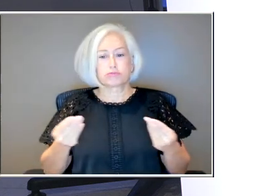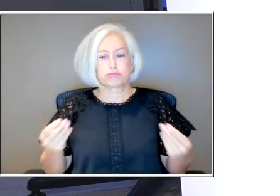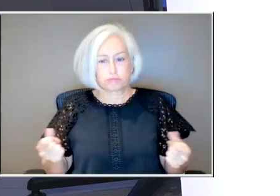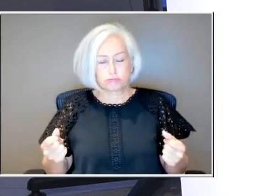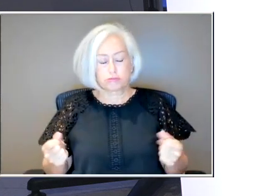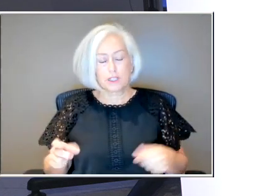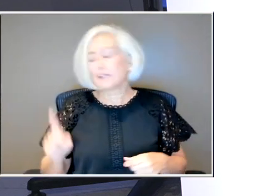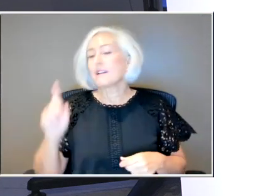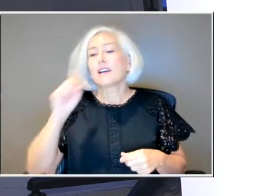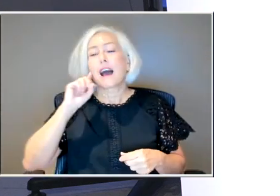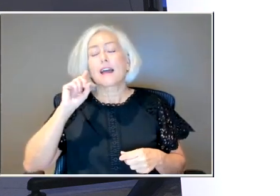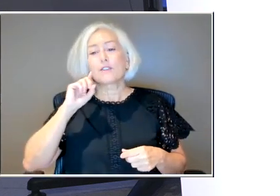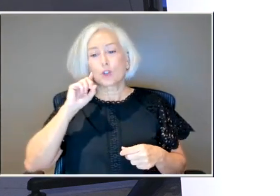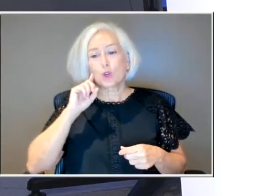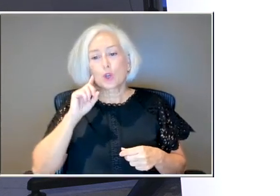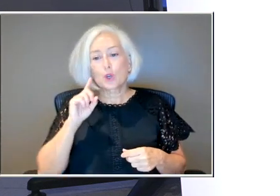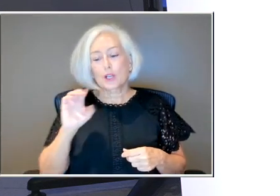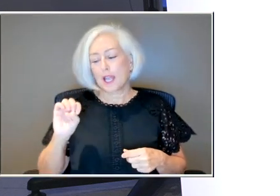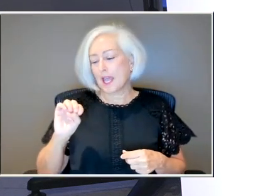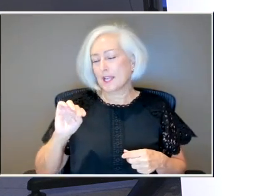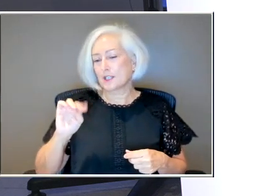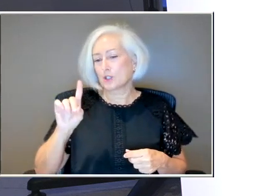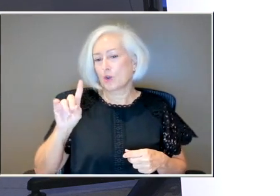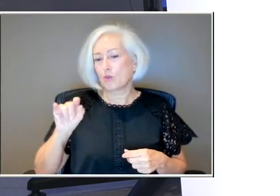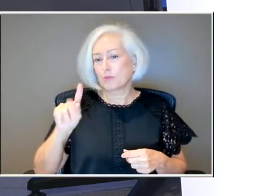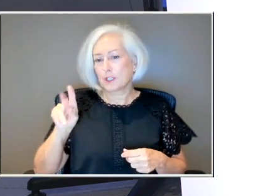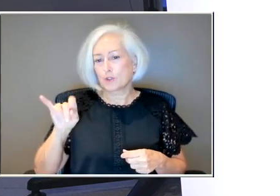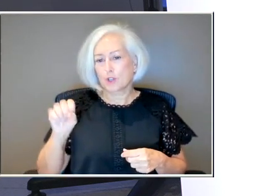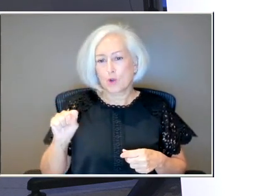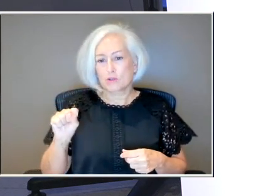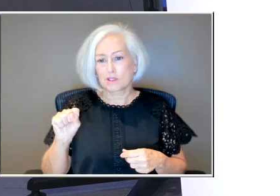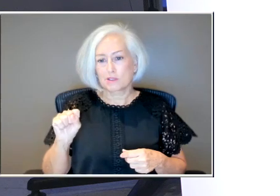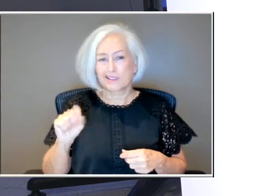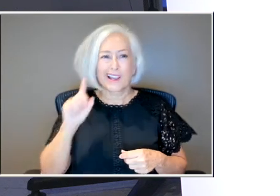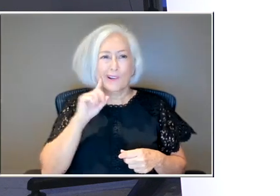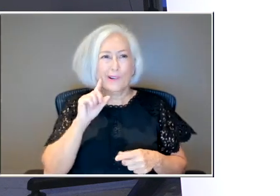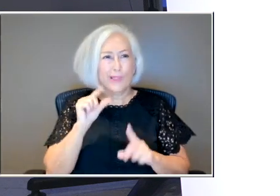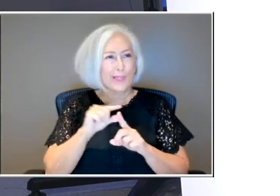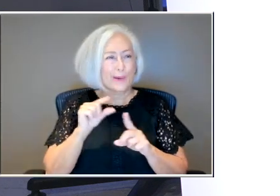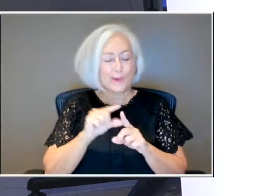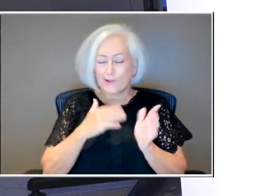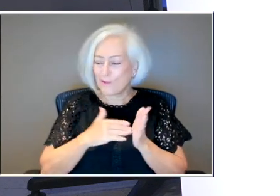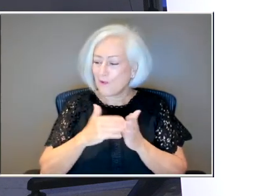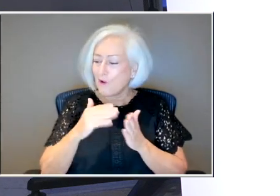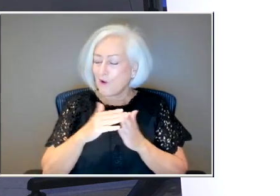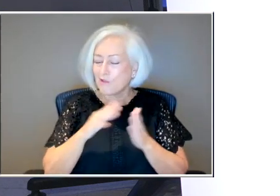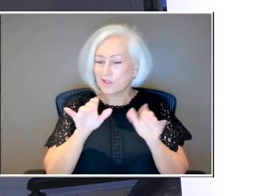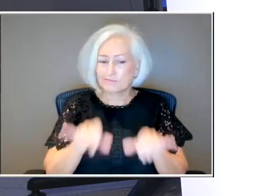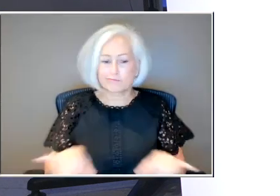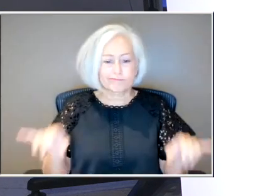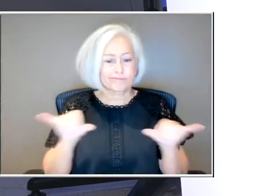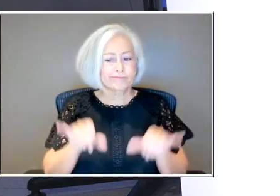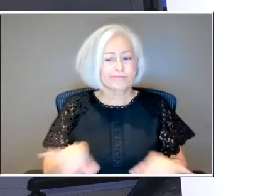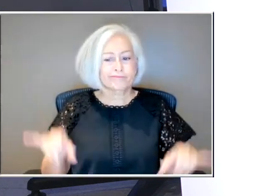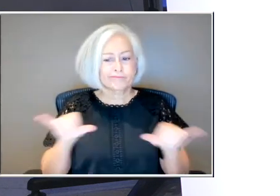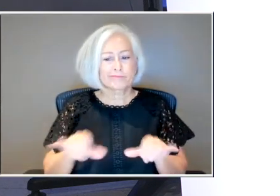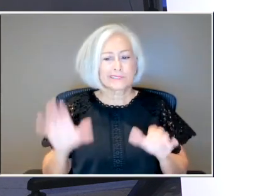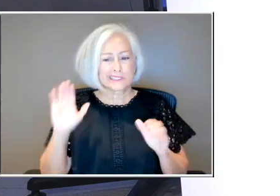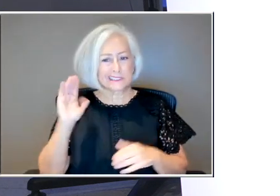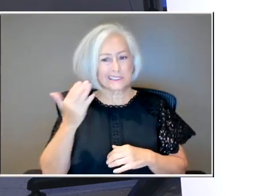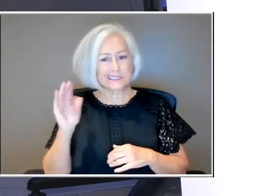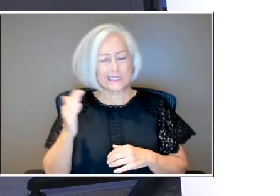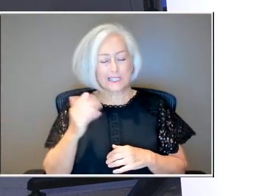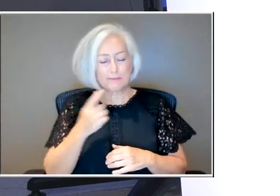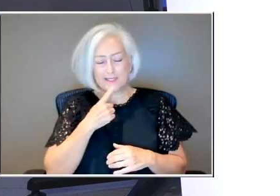just it seemed common, so common that sometimes you wouldn't even really dive deep into what it is. So tell us exactly what it